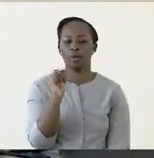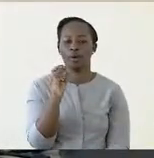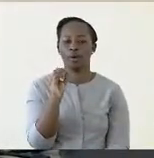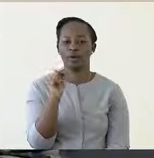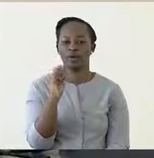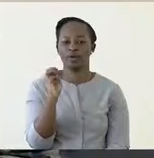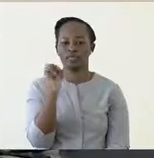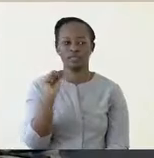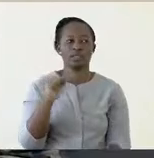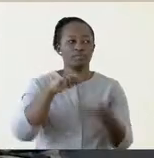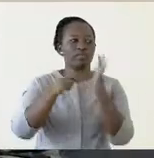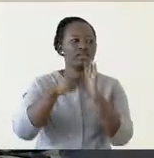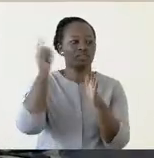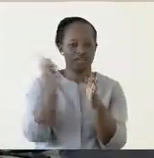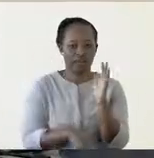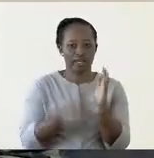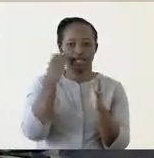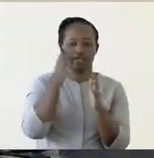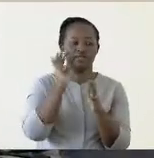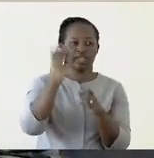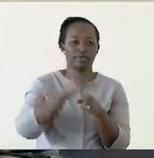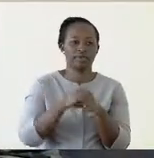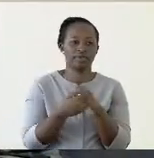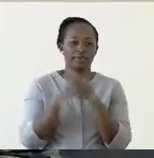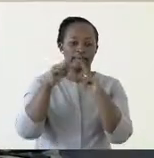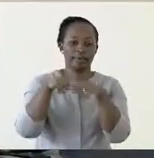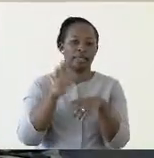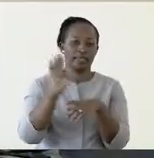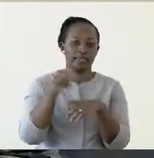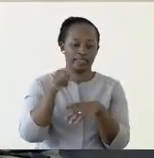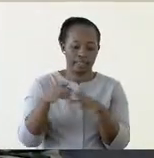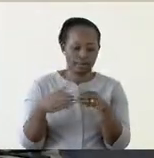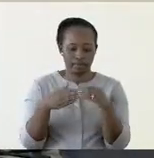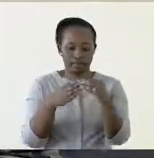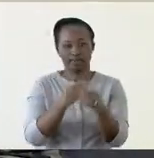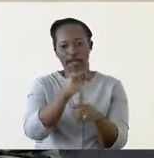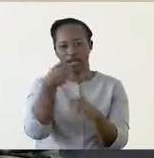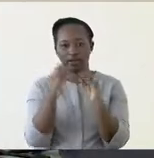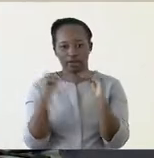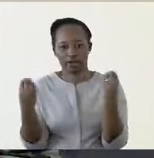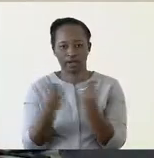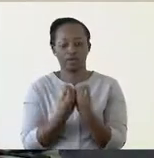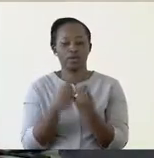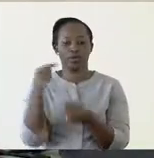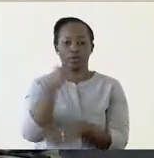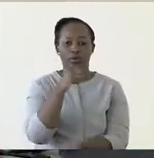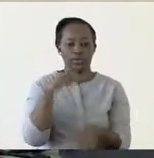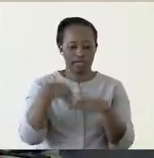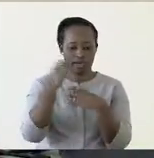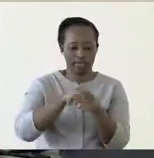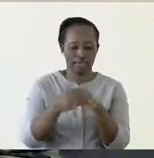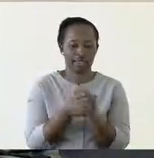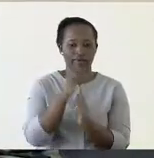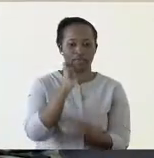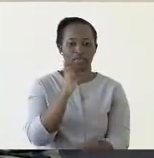by the endocrine gland. And if they are produced by the endocrine gland, they move to the target organ to cause an effect. We